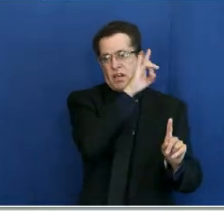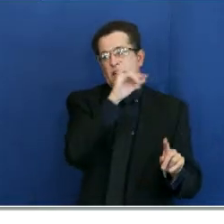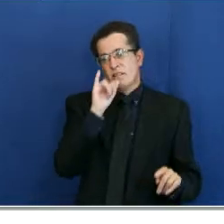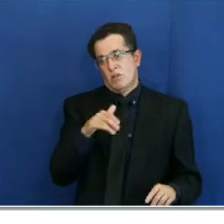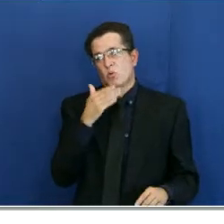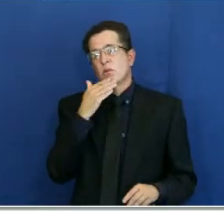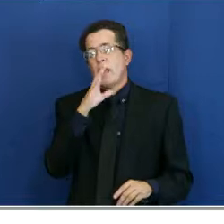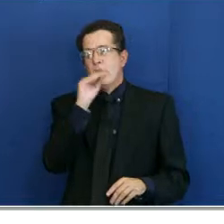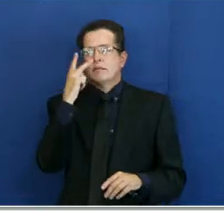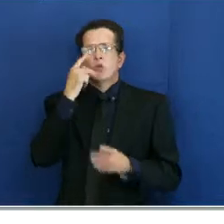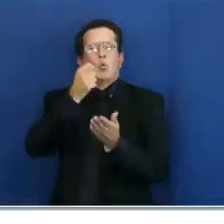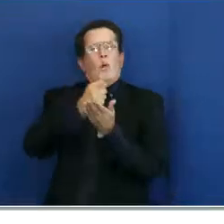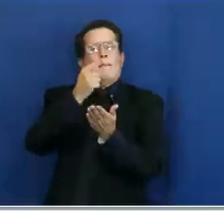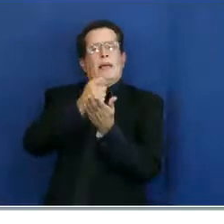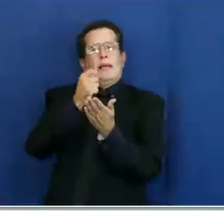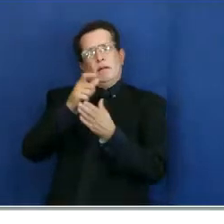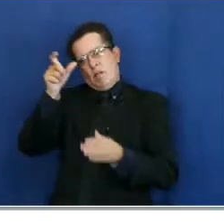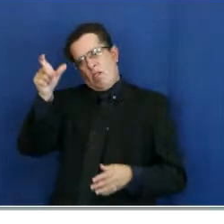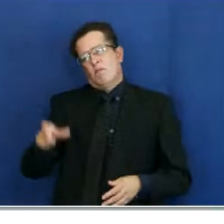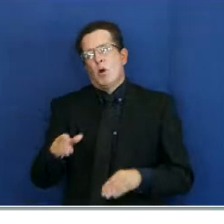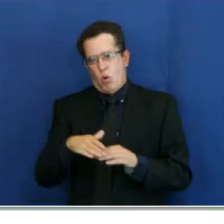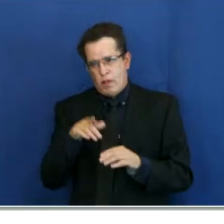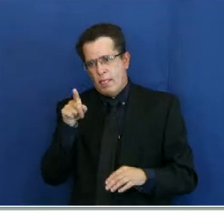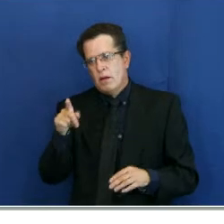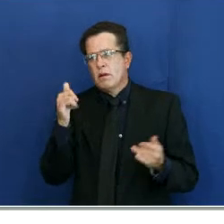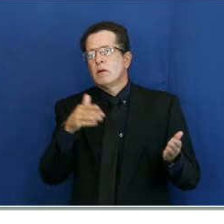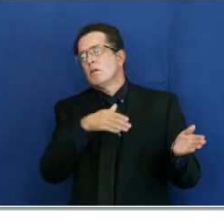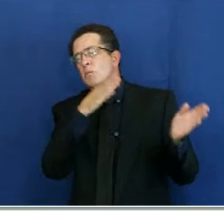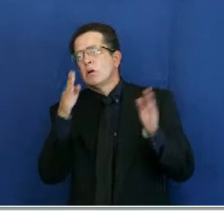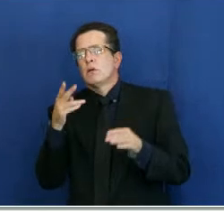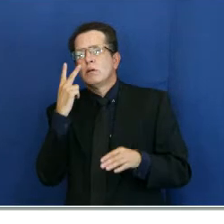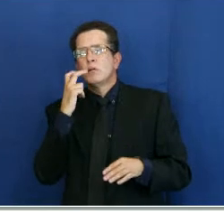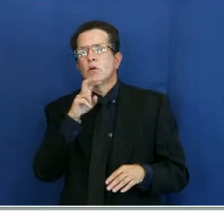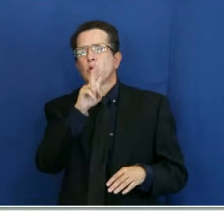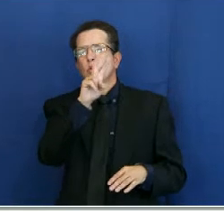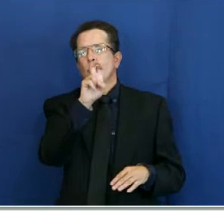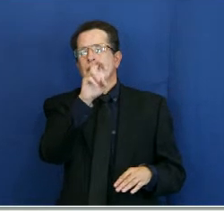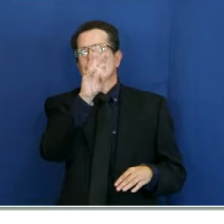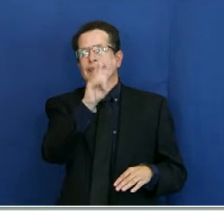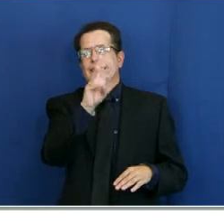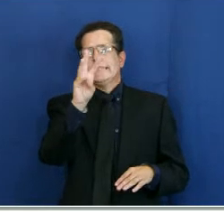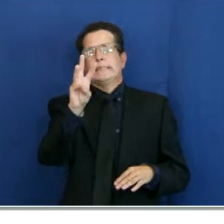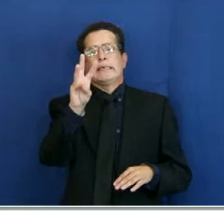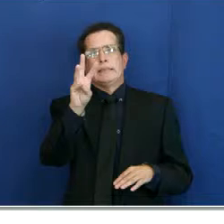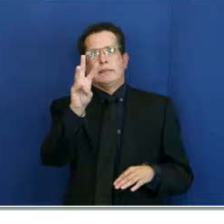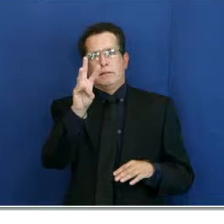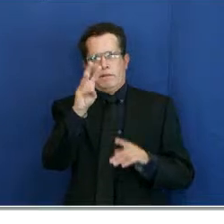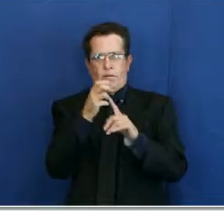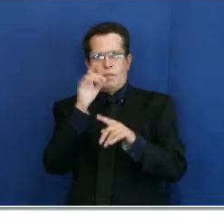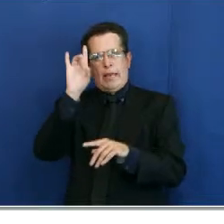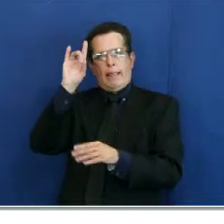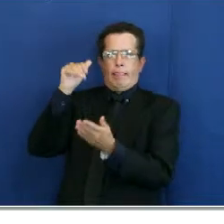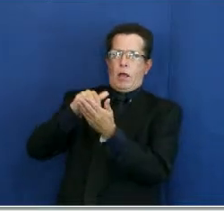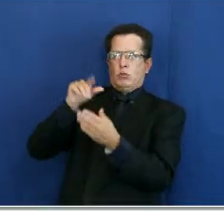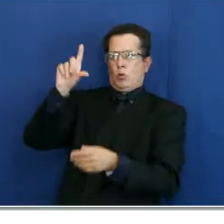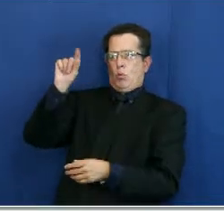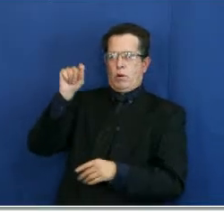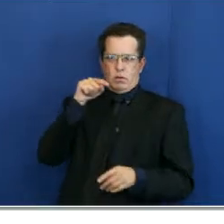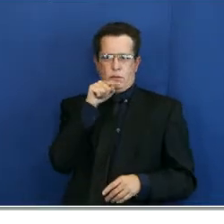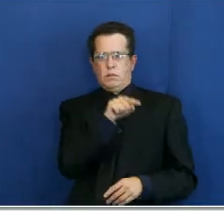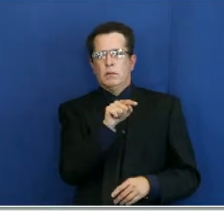For today's totals, we're reporting 266 new daily positive cases out of the 8,020 that we've seen for a